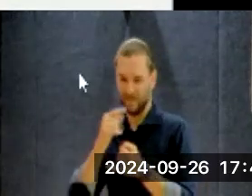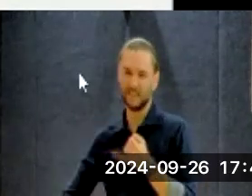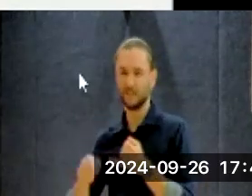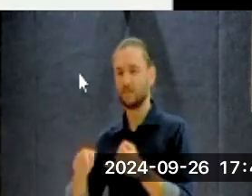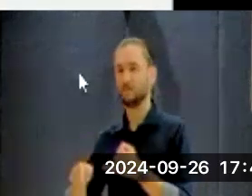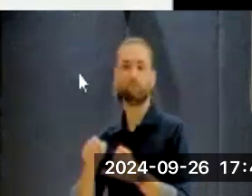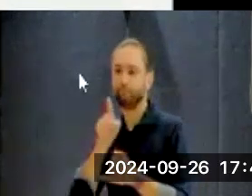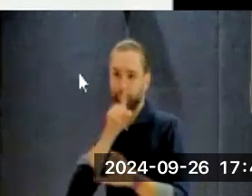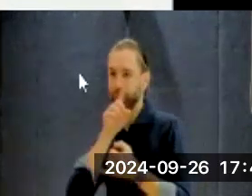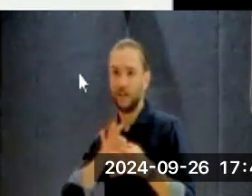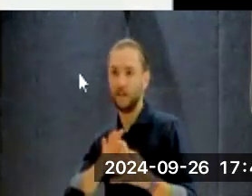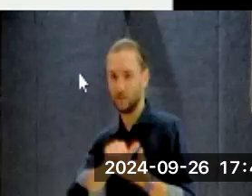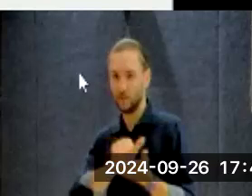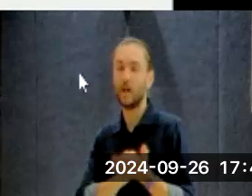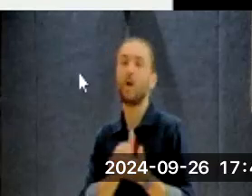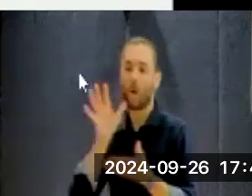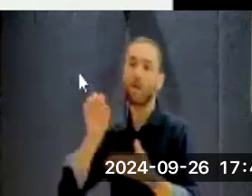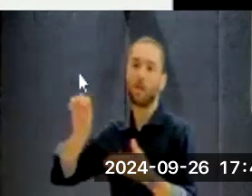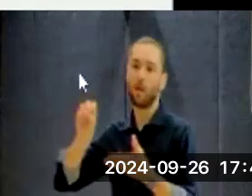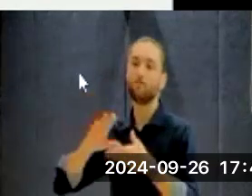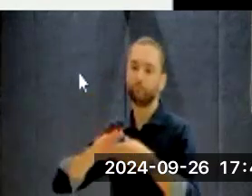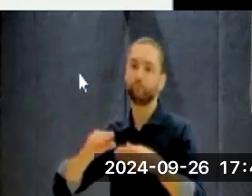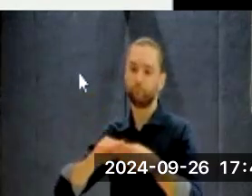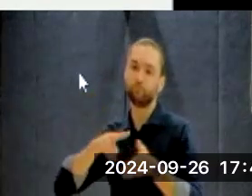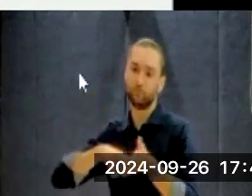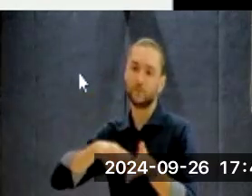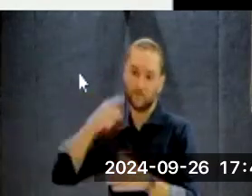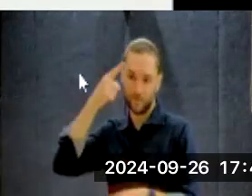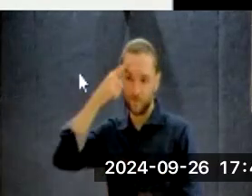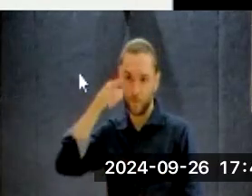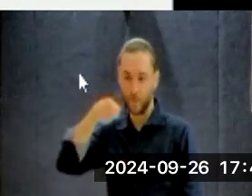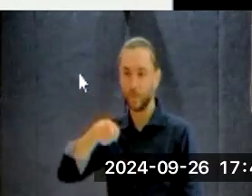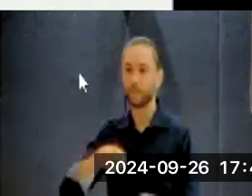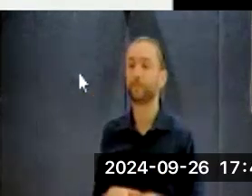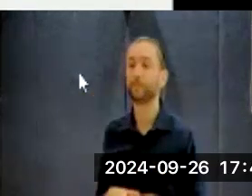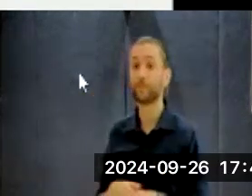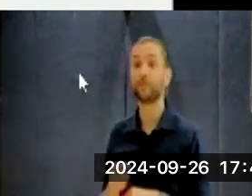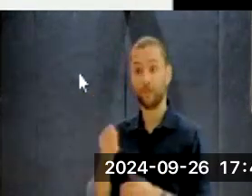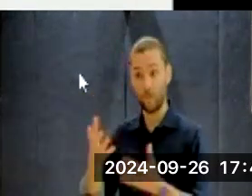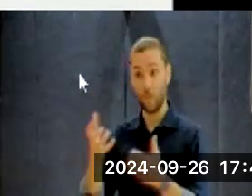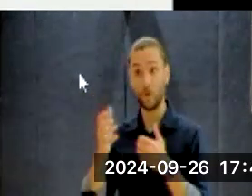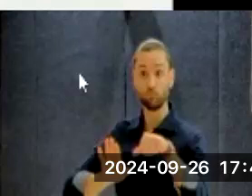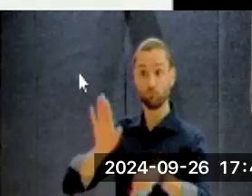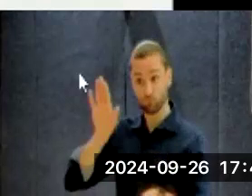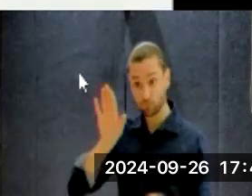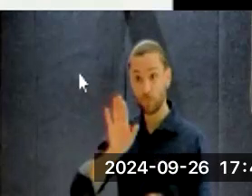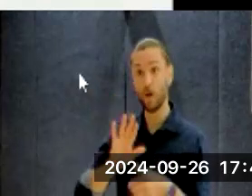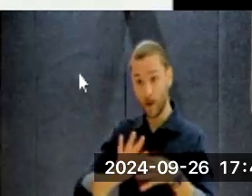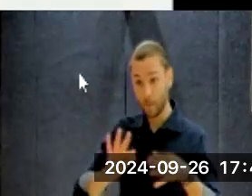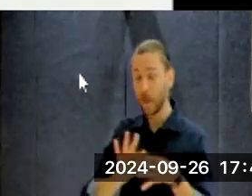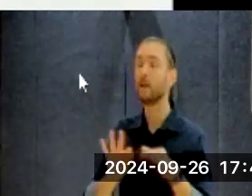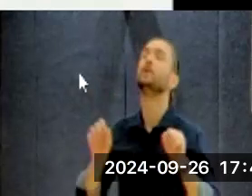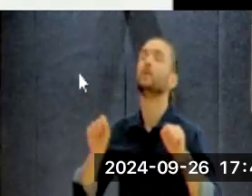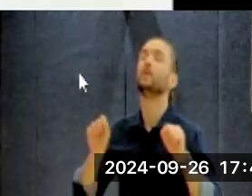not on the agenda. If you would like to speak at the meeting to deliver your public comment, you will have the opportunity to do so during the public